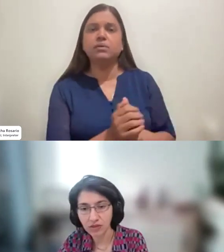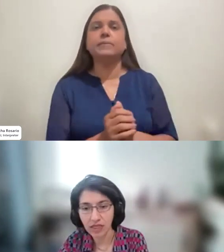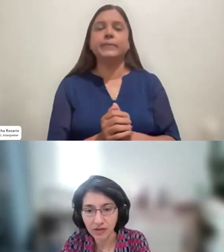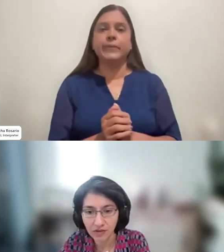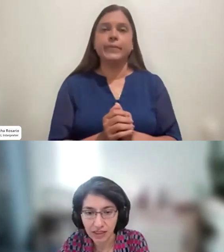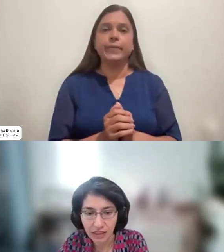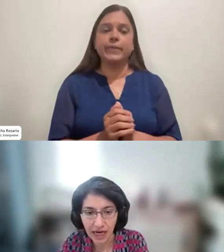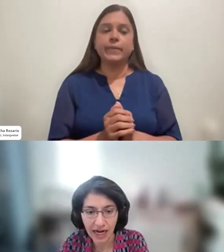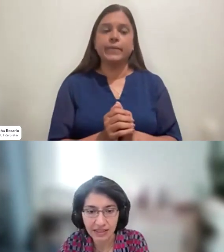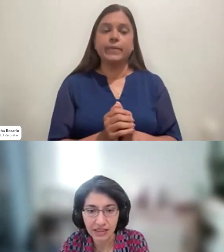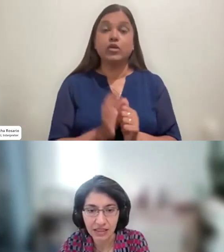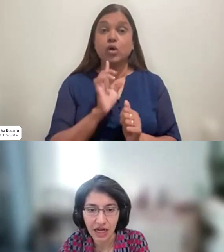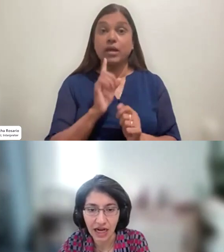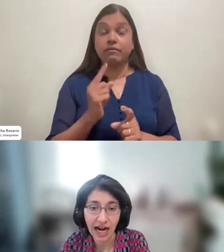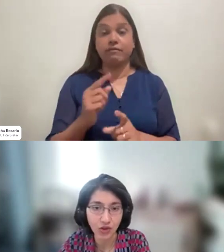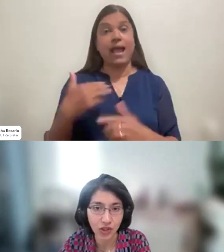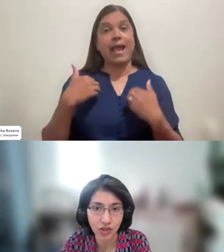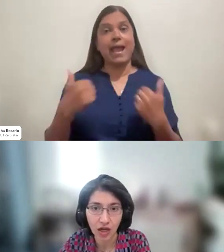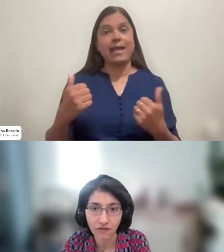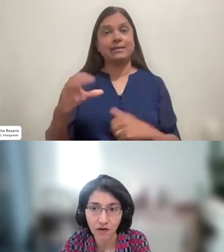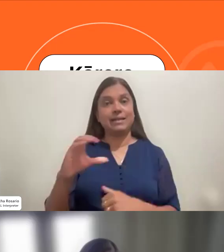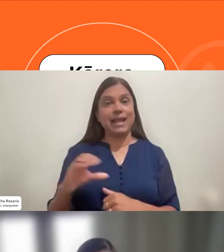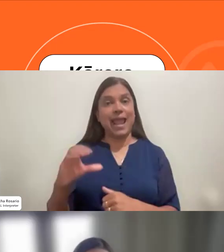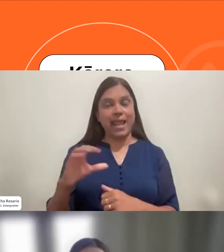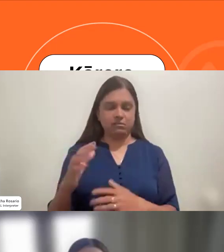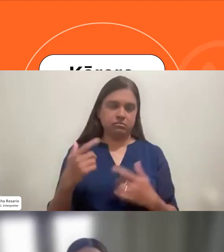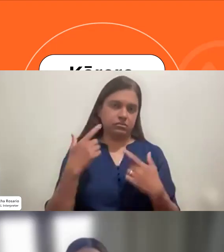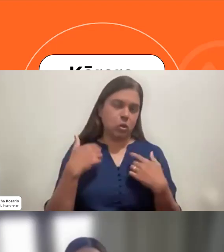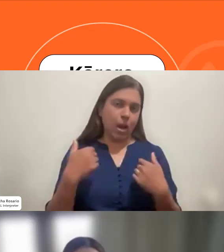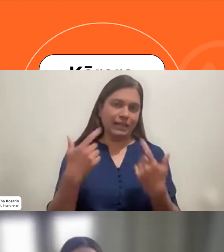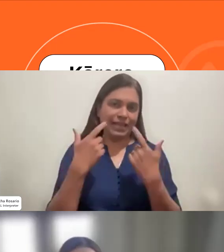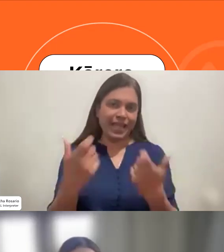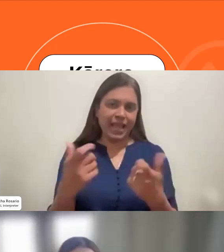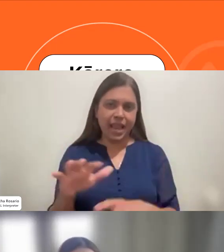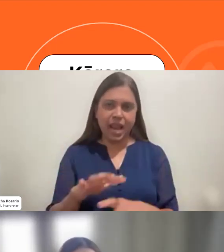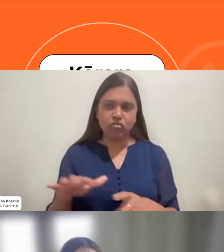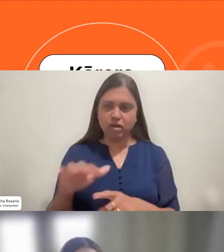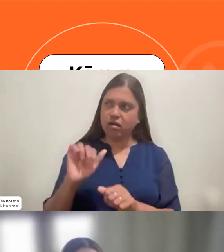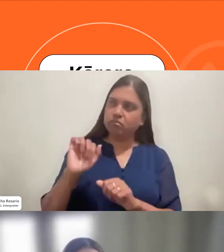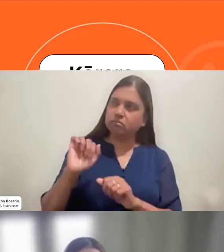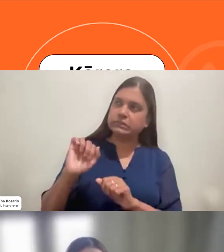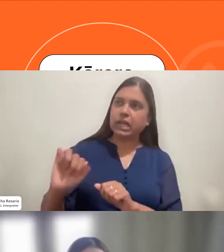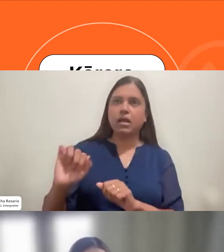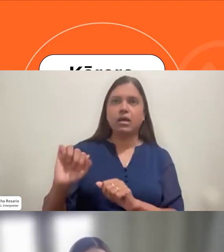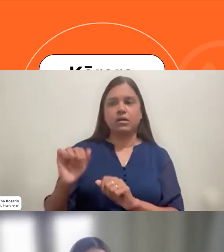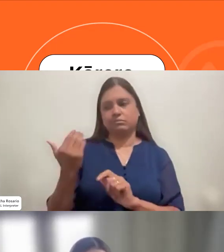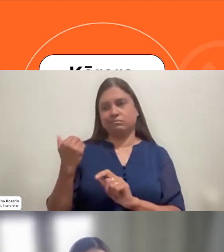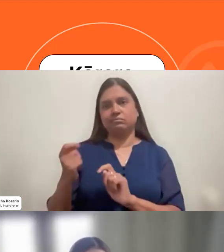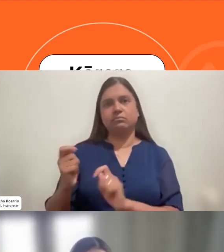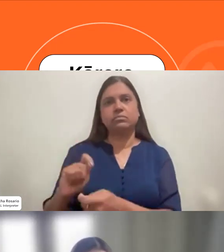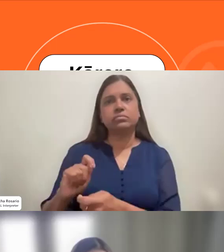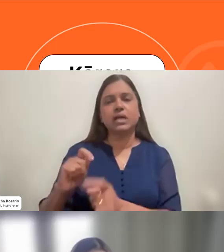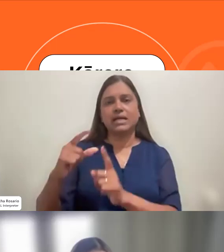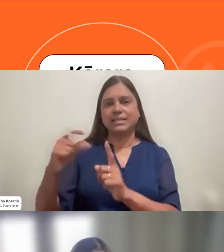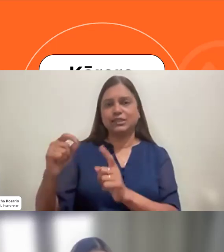referring to the healthcare and the agenda of government in moving toward more digital services